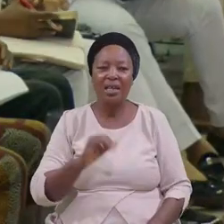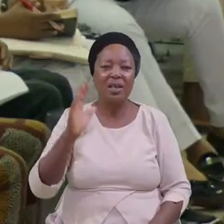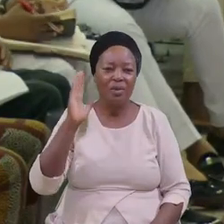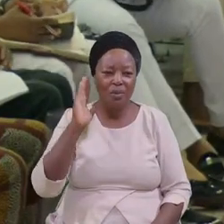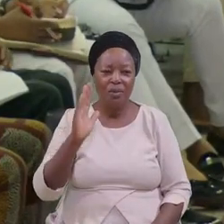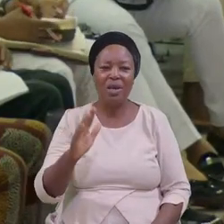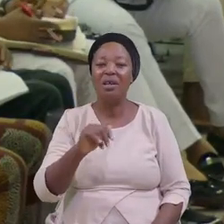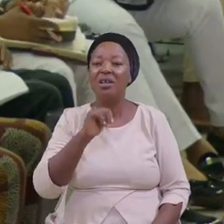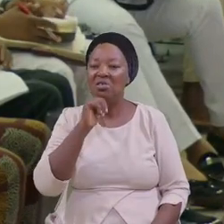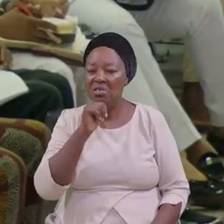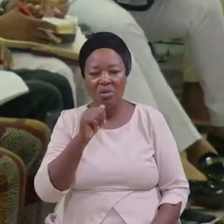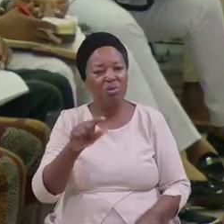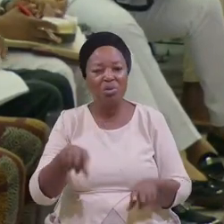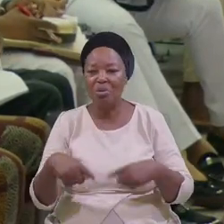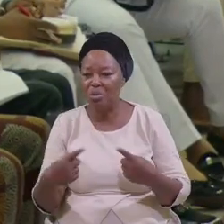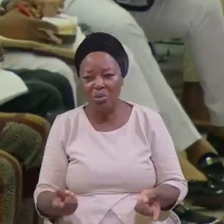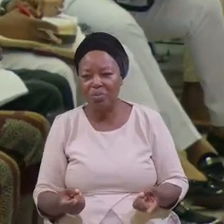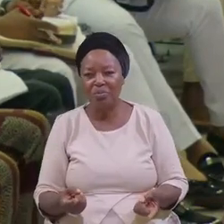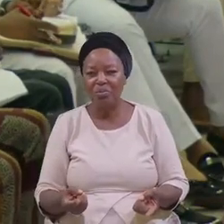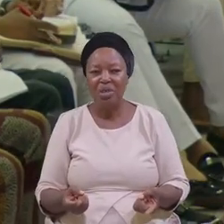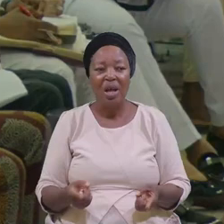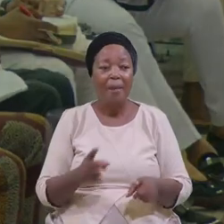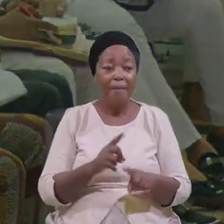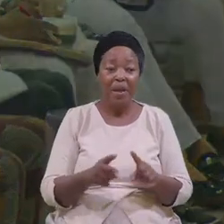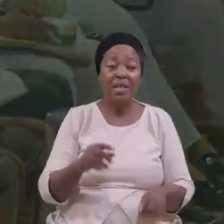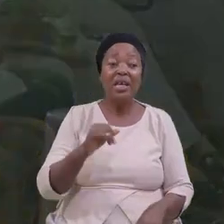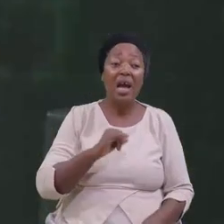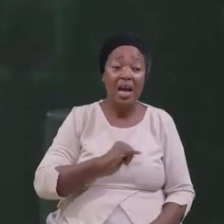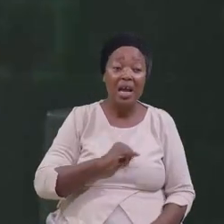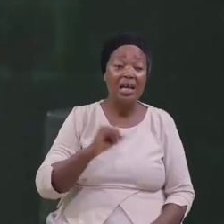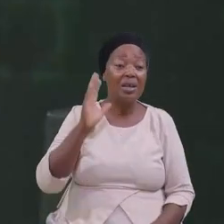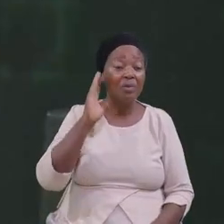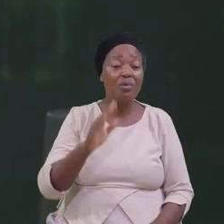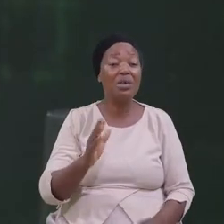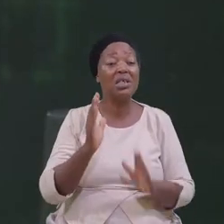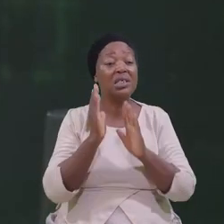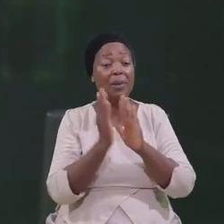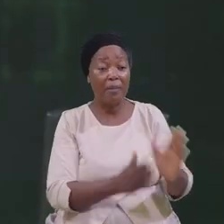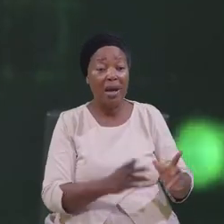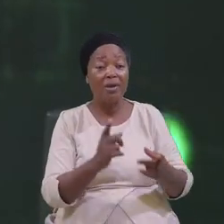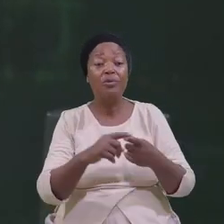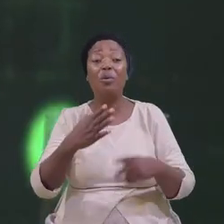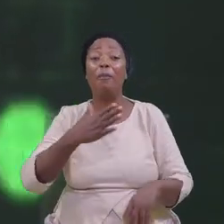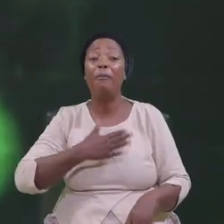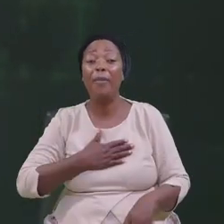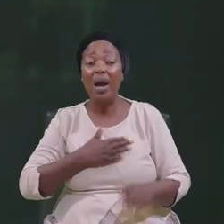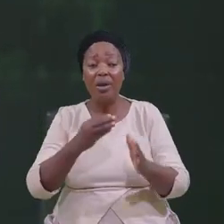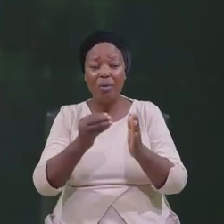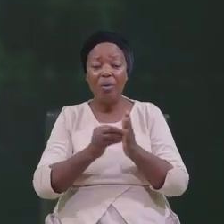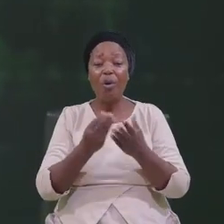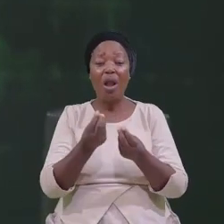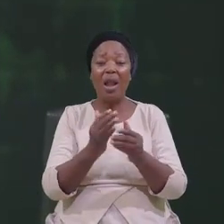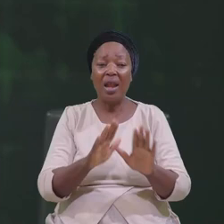will not go, but I will depart to mine own